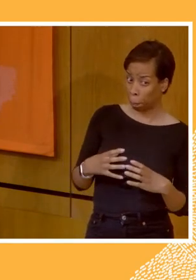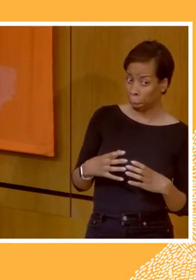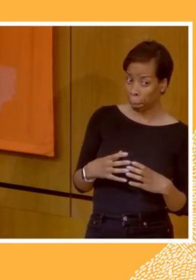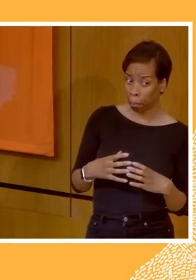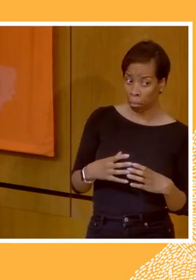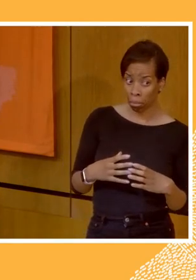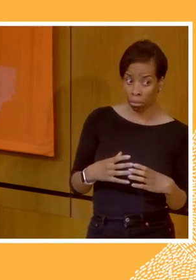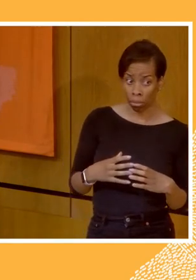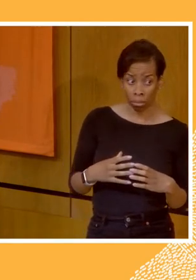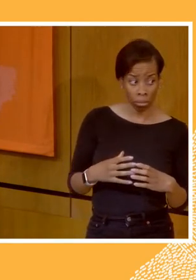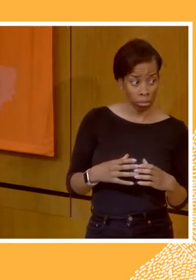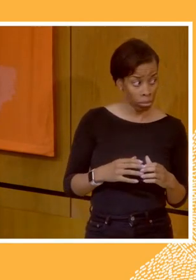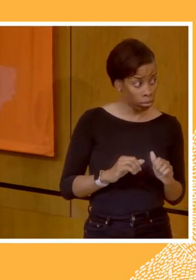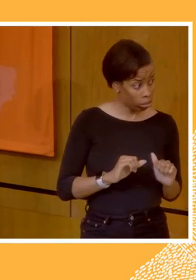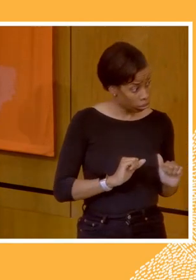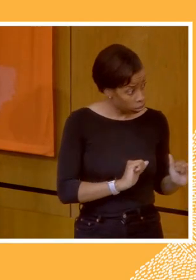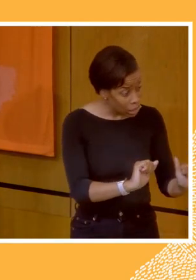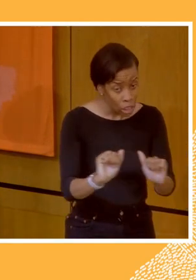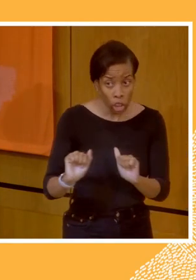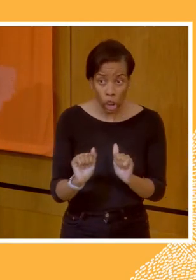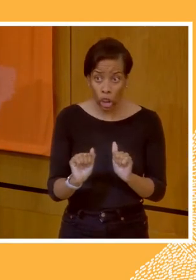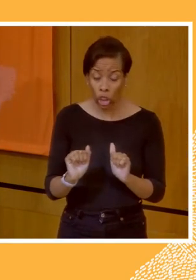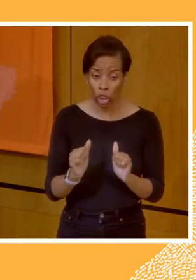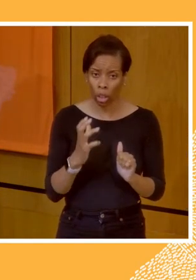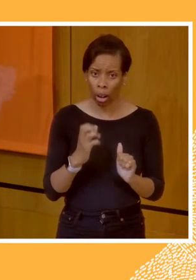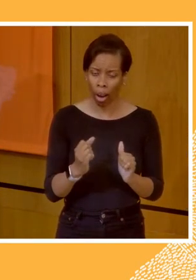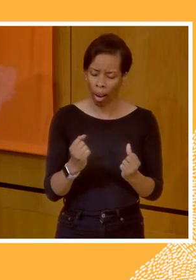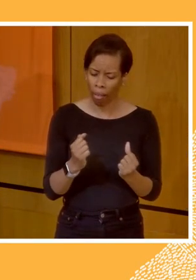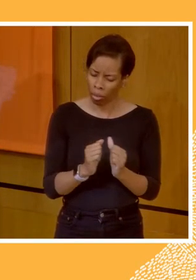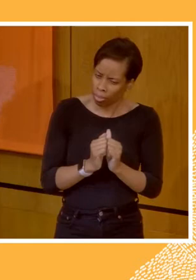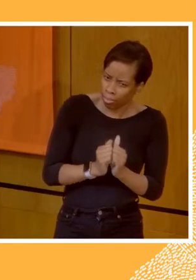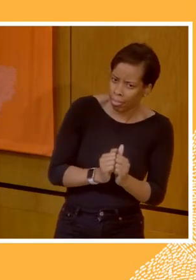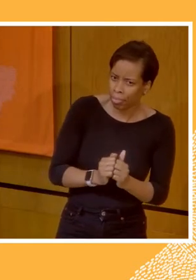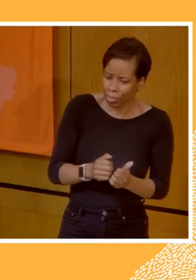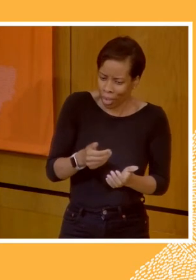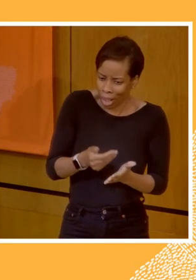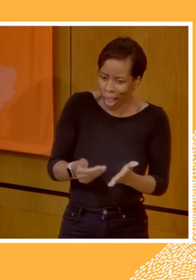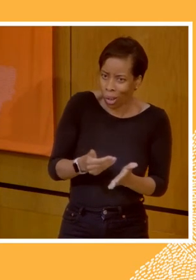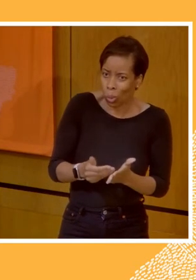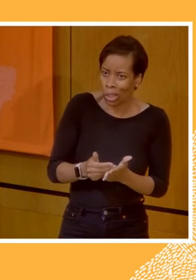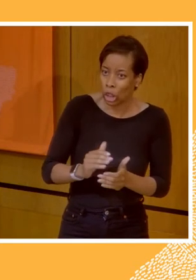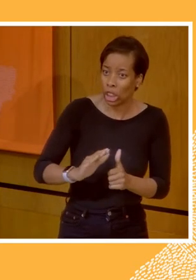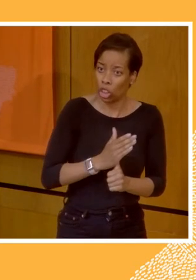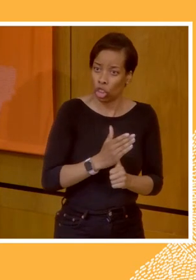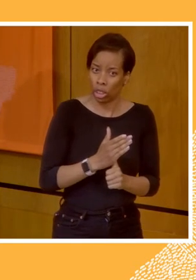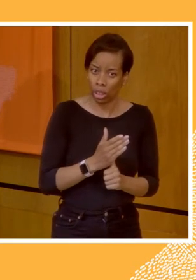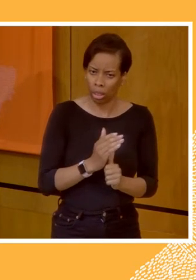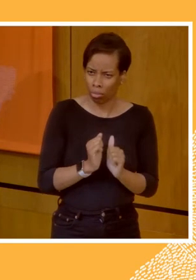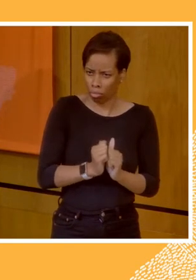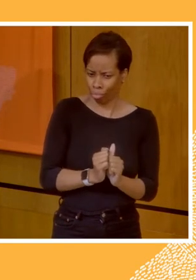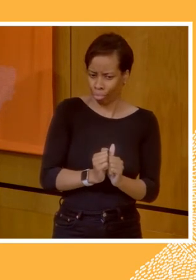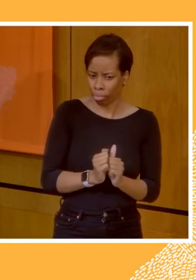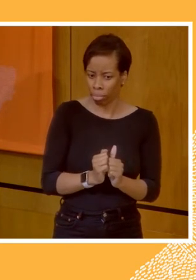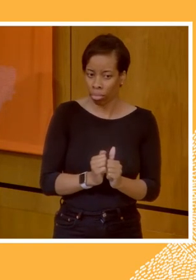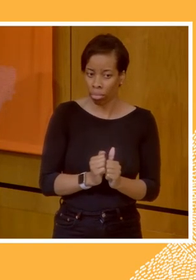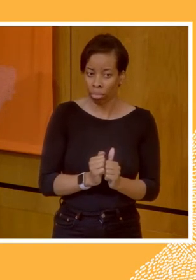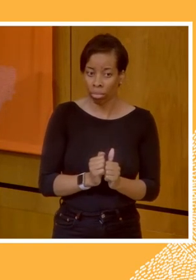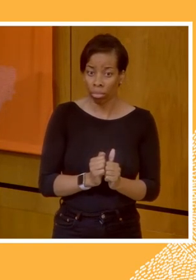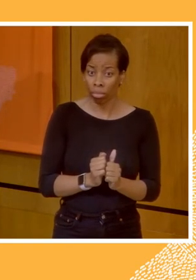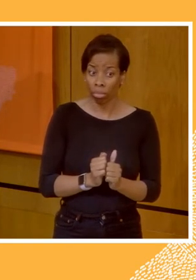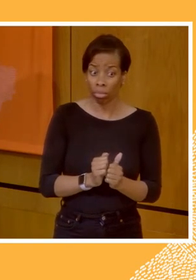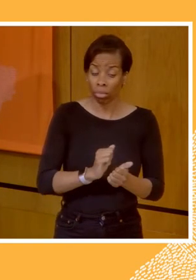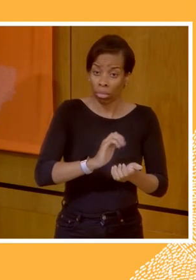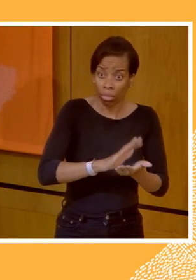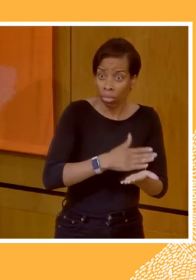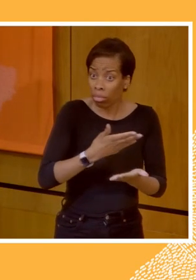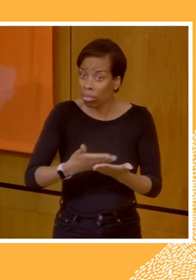having indigenous endangered languages, and that those should be present in the podcast, not necessarily